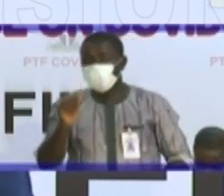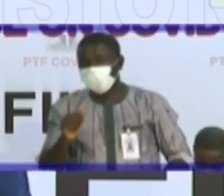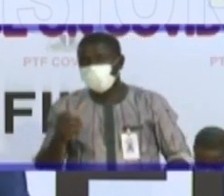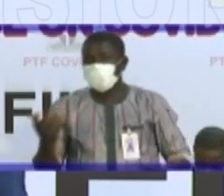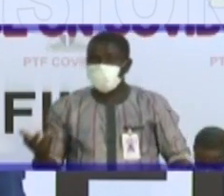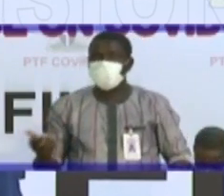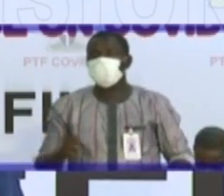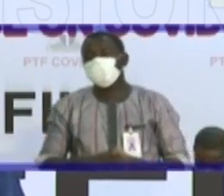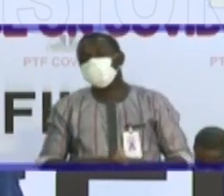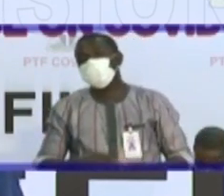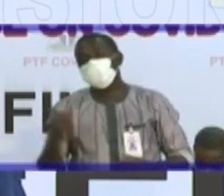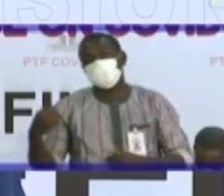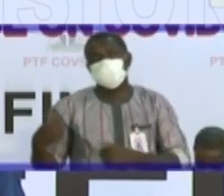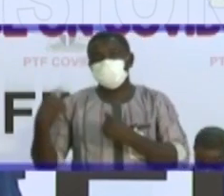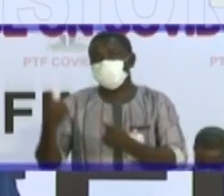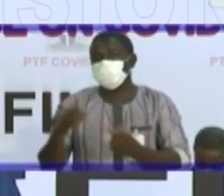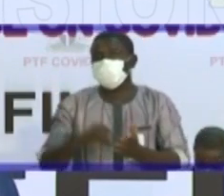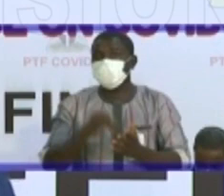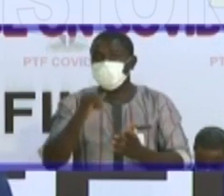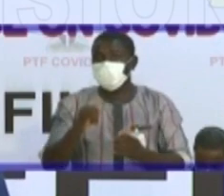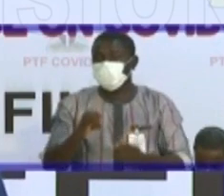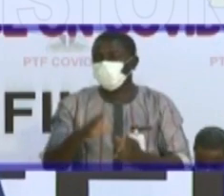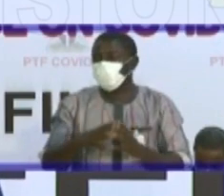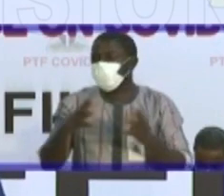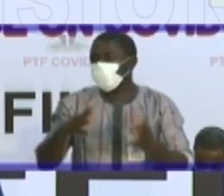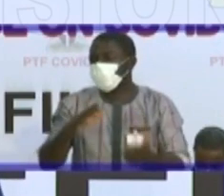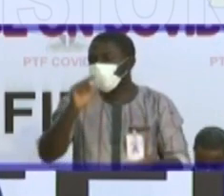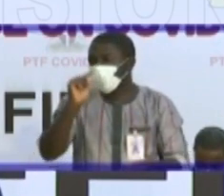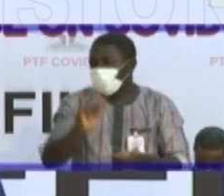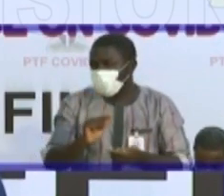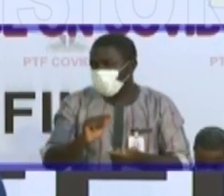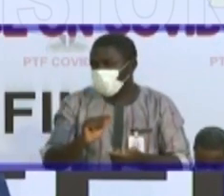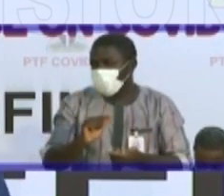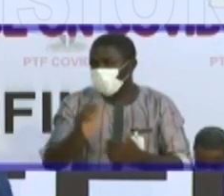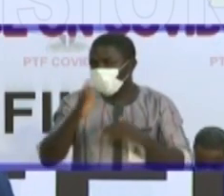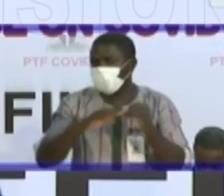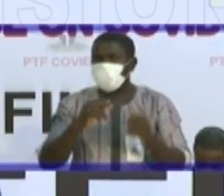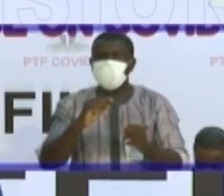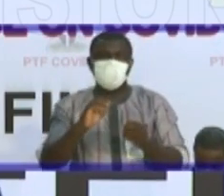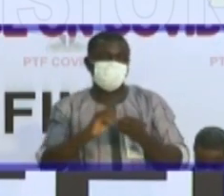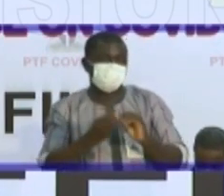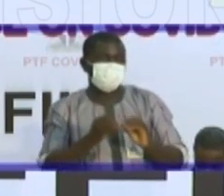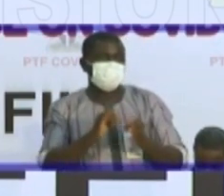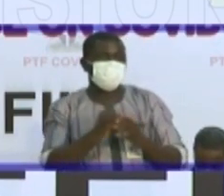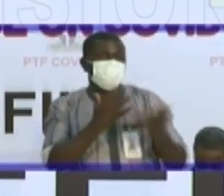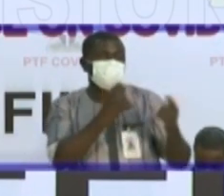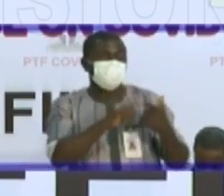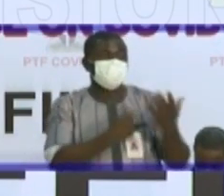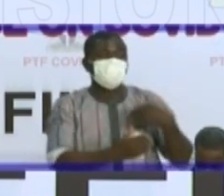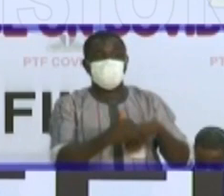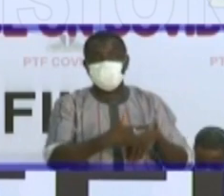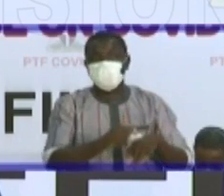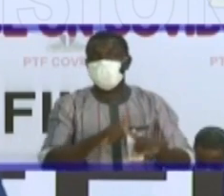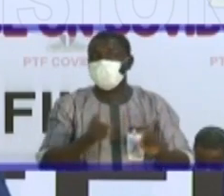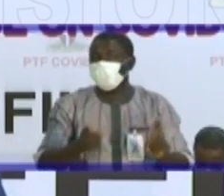course, this is much less than the numbers that are waiting to come back,